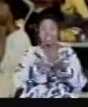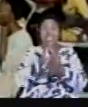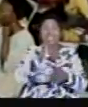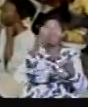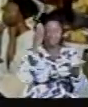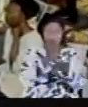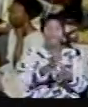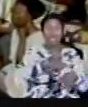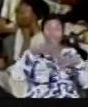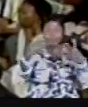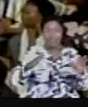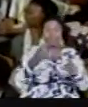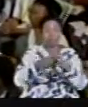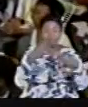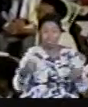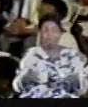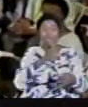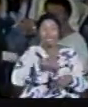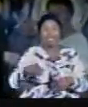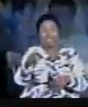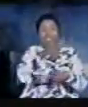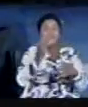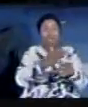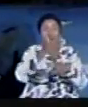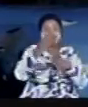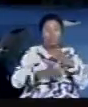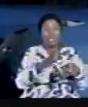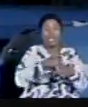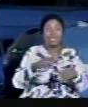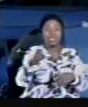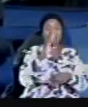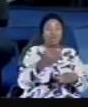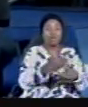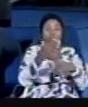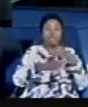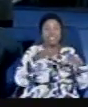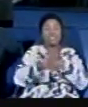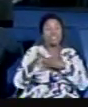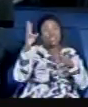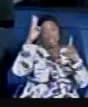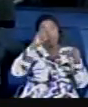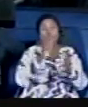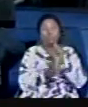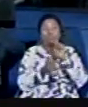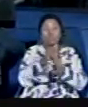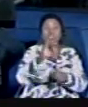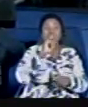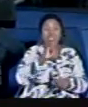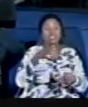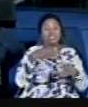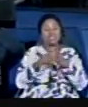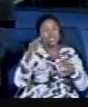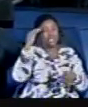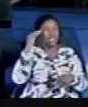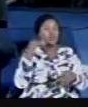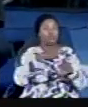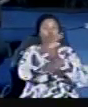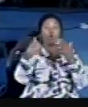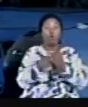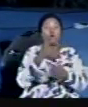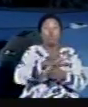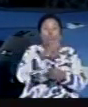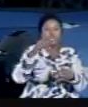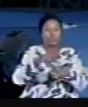are complete, and ye are complete in him, which is the head of all